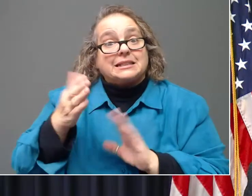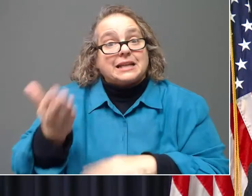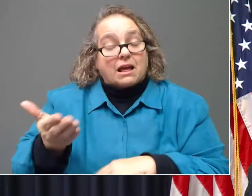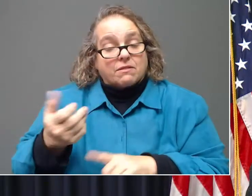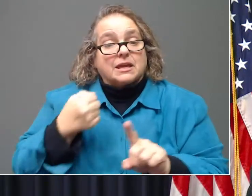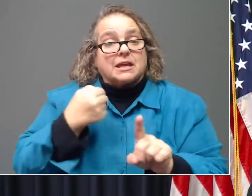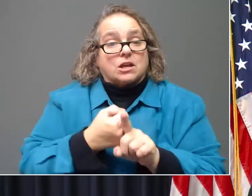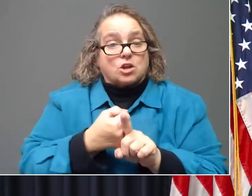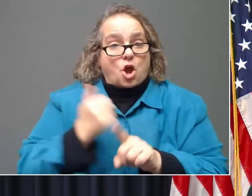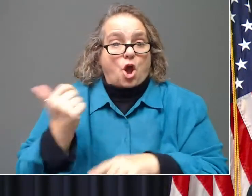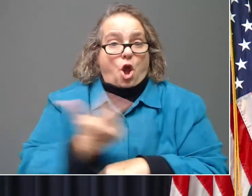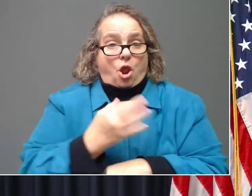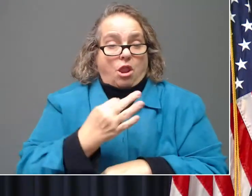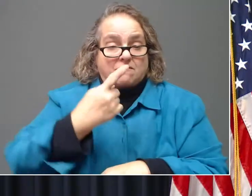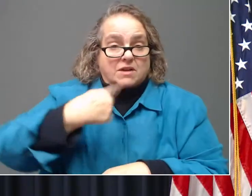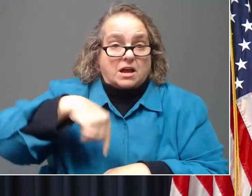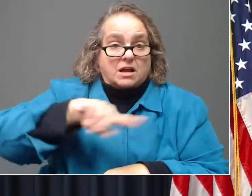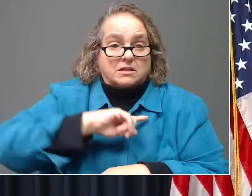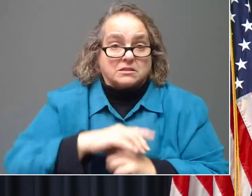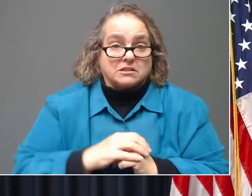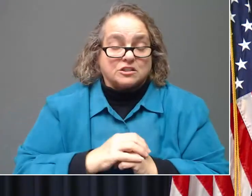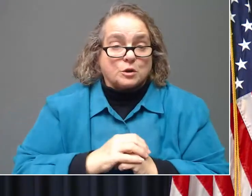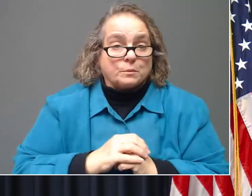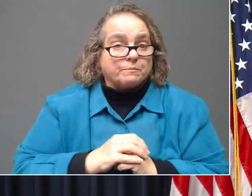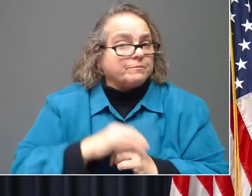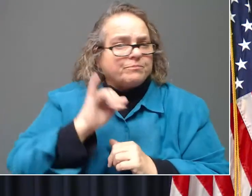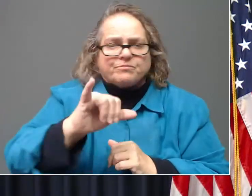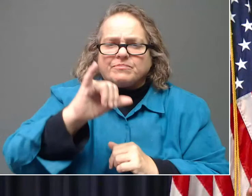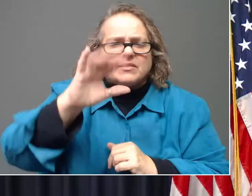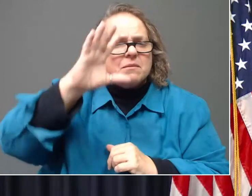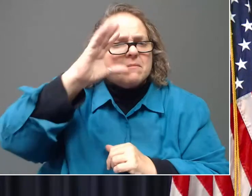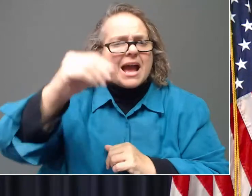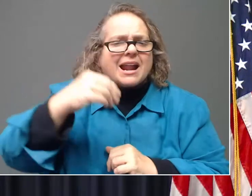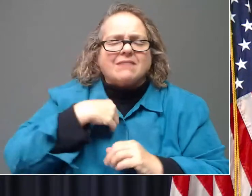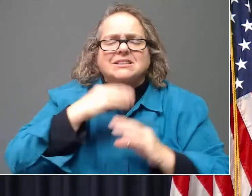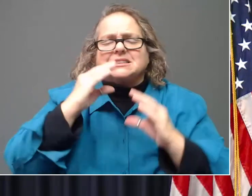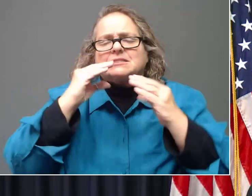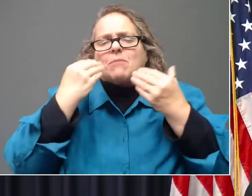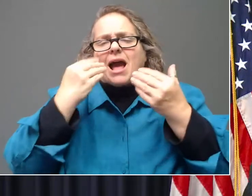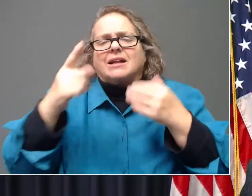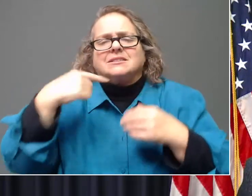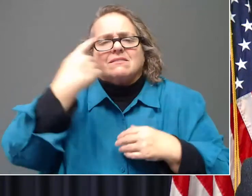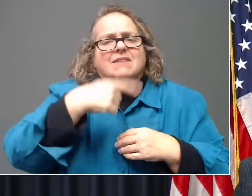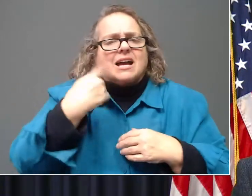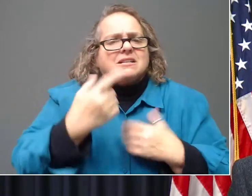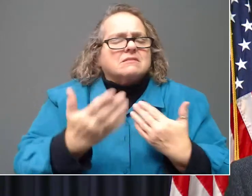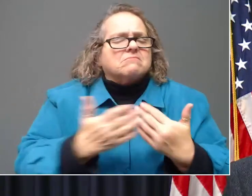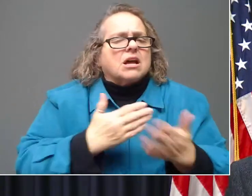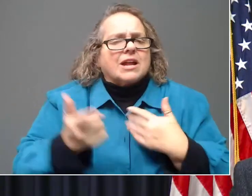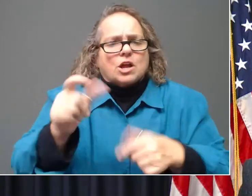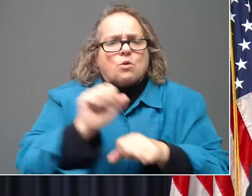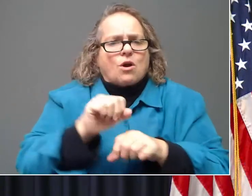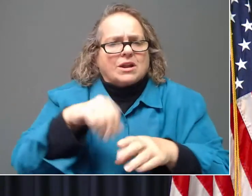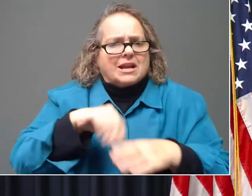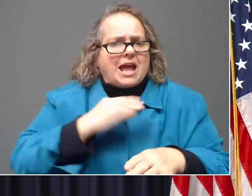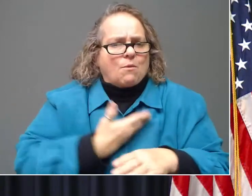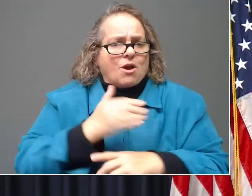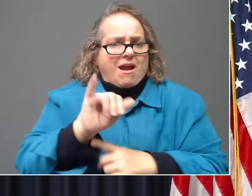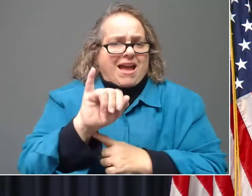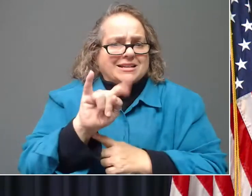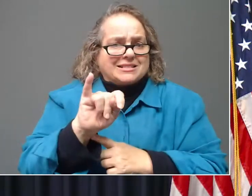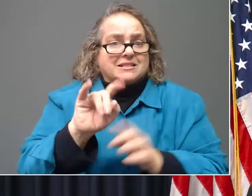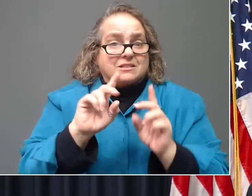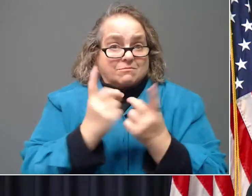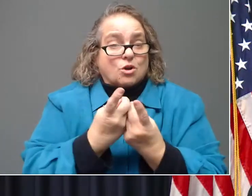that knew him. This was a guy who had a smile on his face, he worked in our IT department.